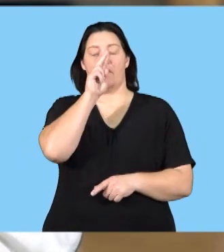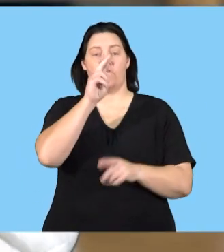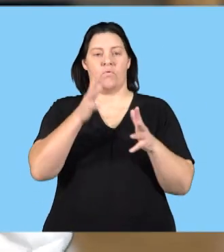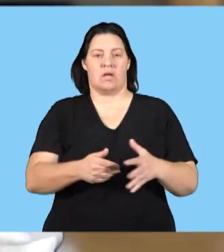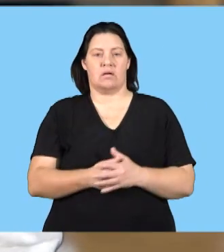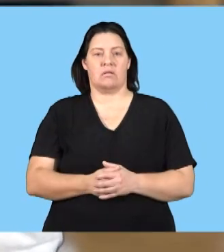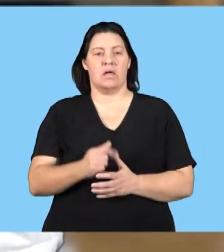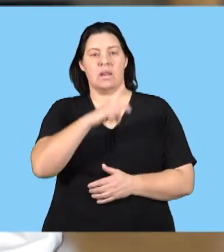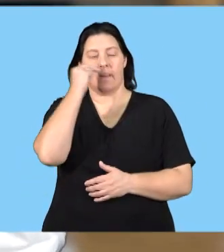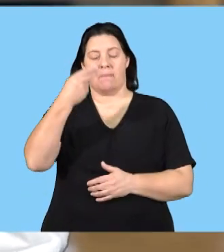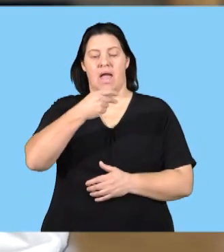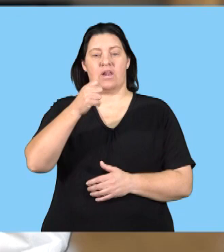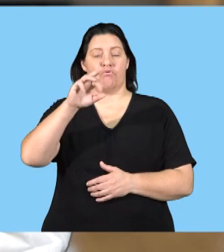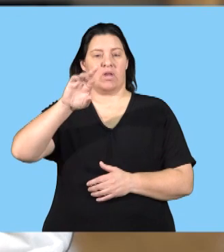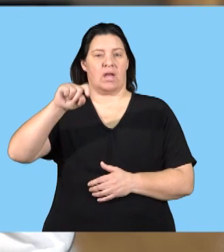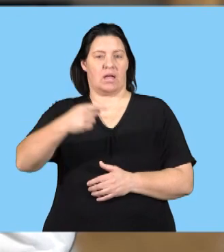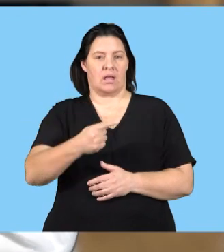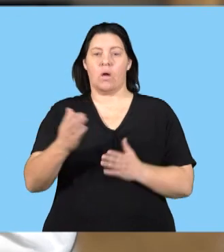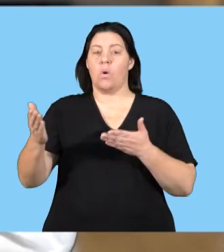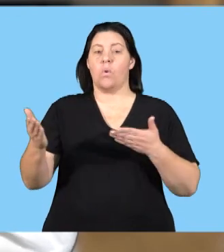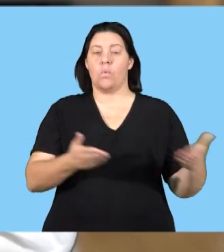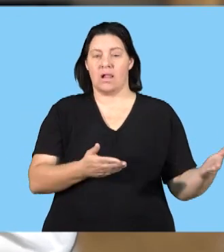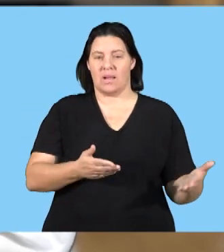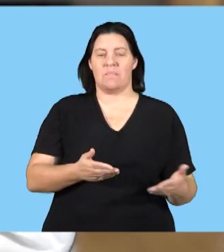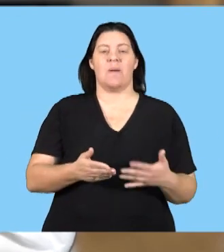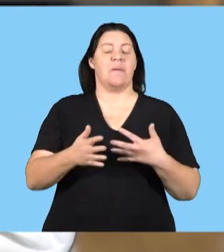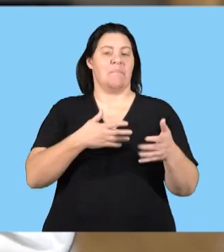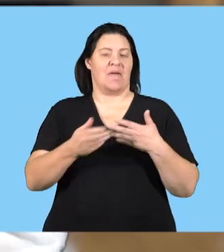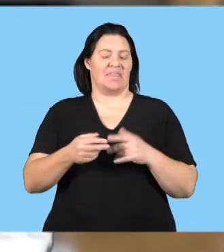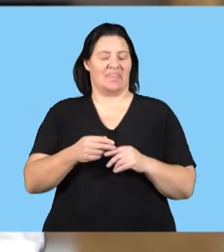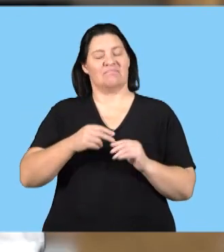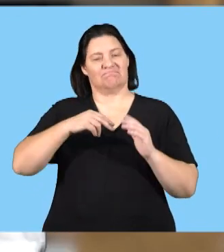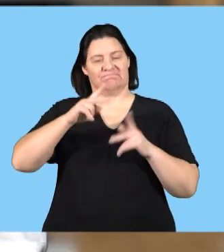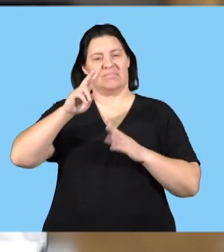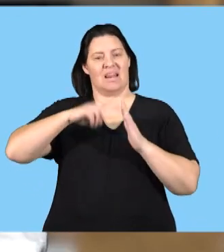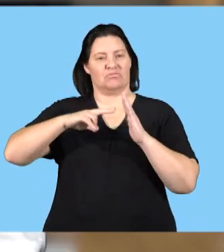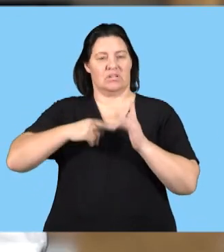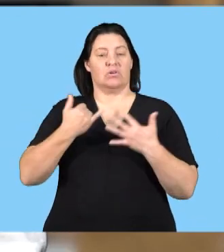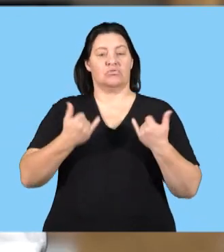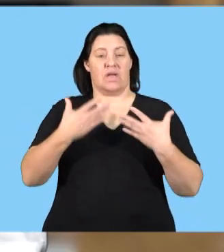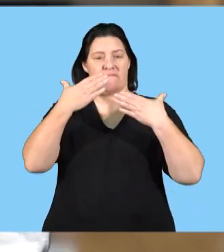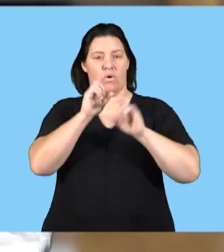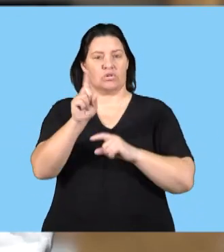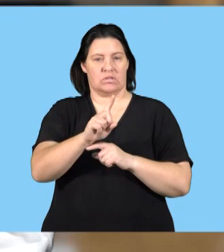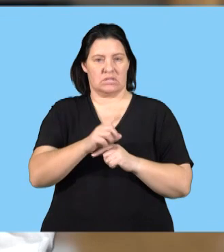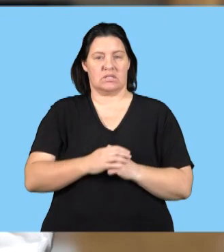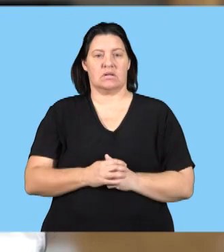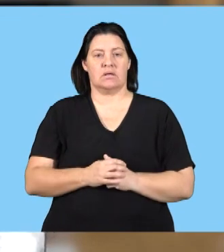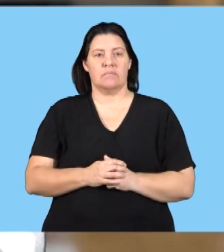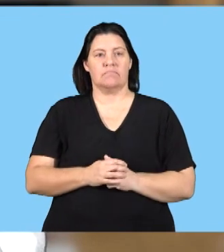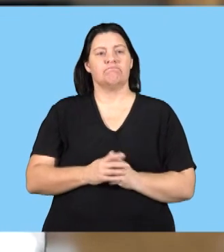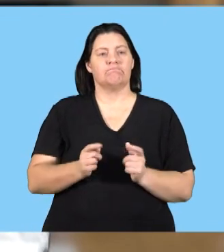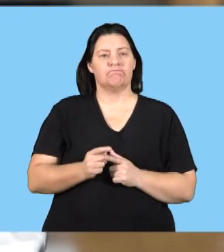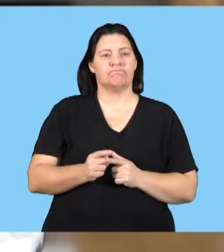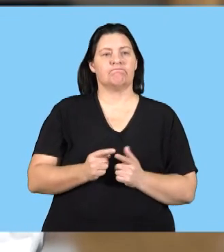viewers out there. My name is Heinrich Neetling. Welcome to Mathematical Literacy. In today's lesson, we'll be focusing on tariff structures,